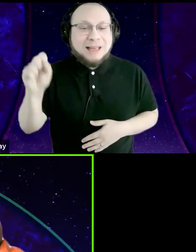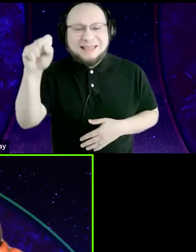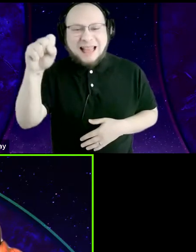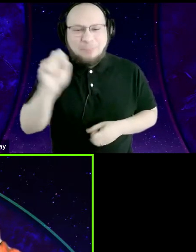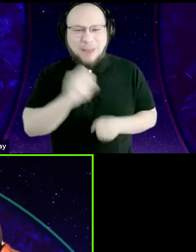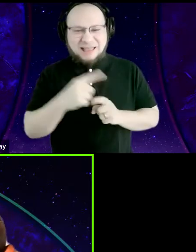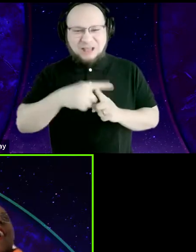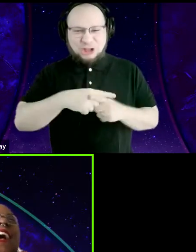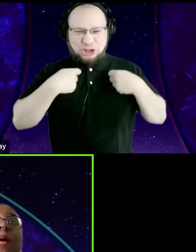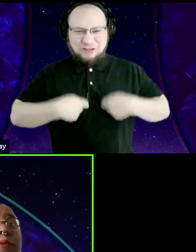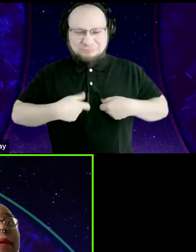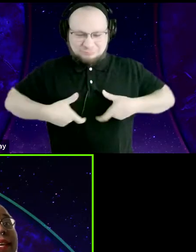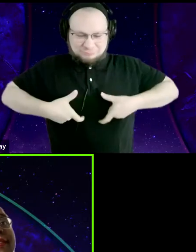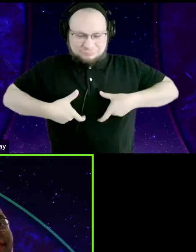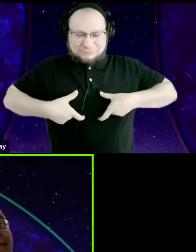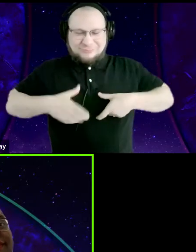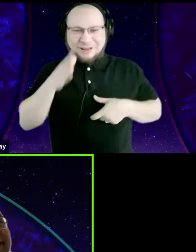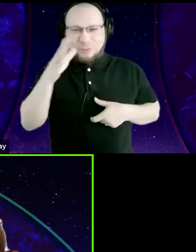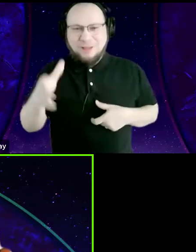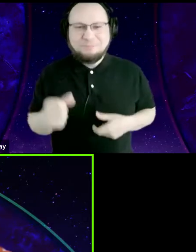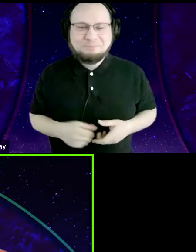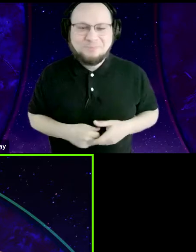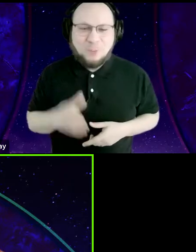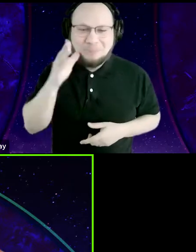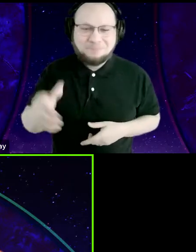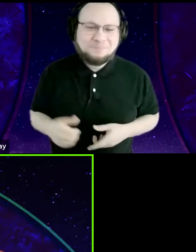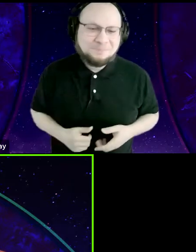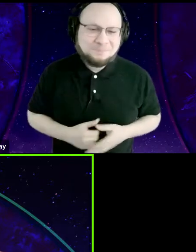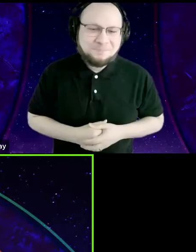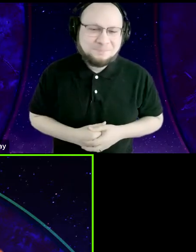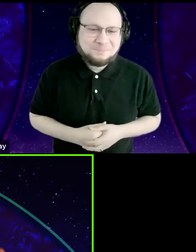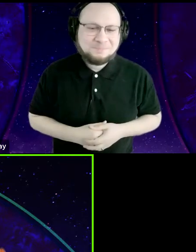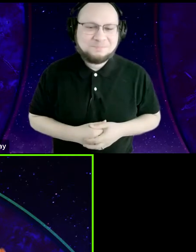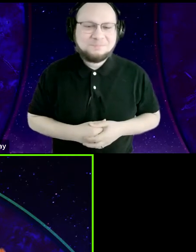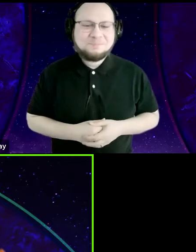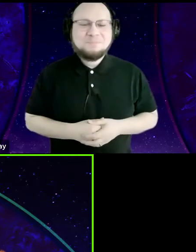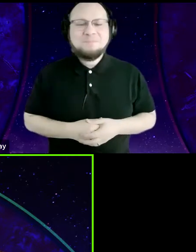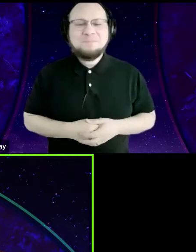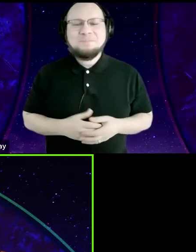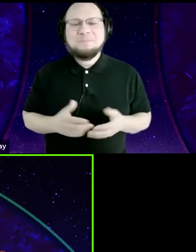t-shirts. I will make us those in my craft room.